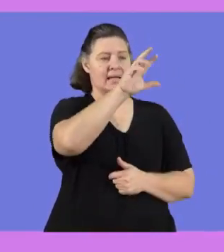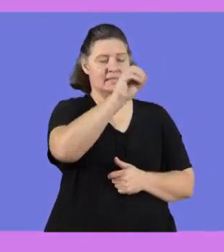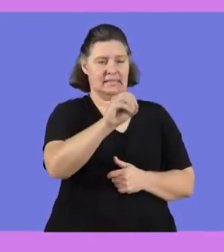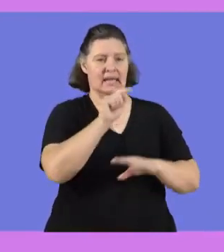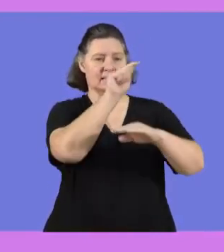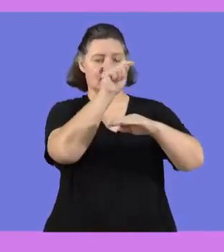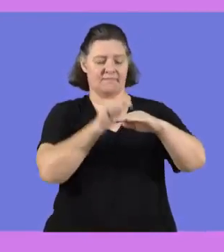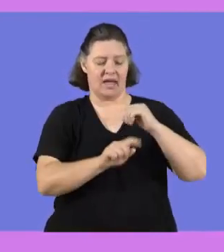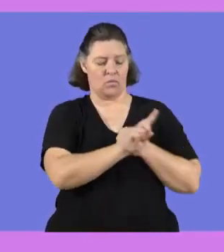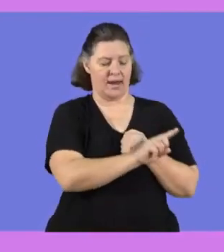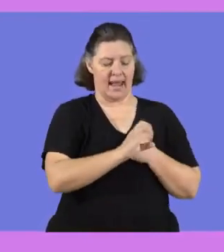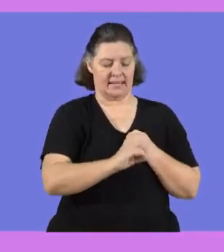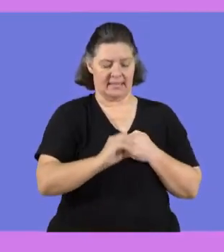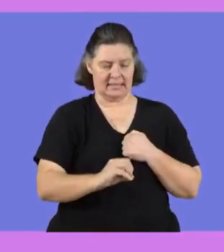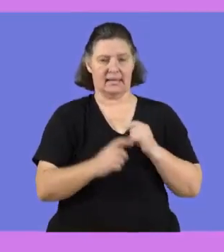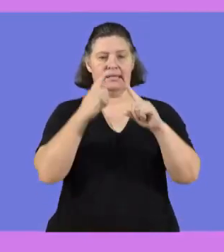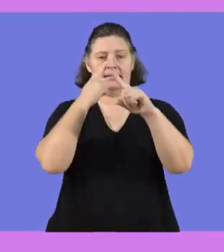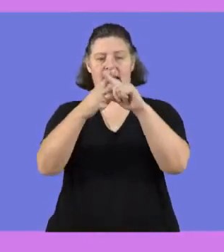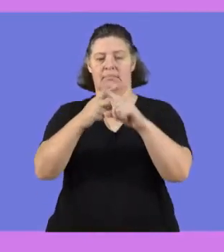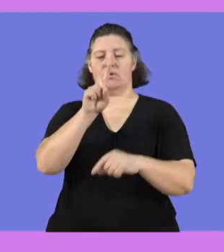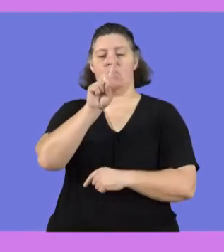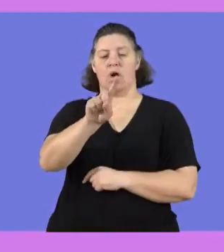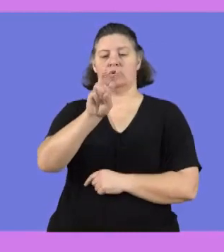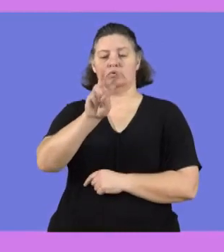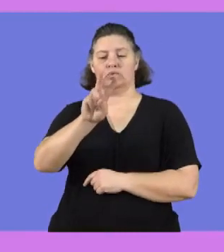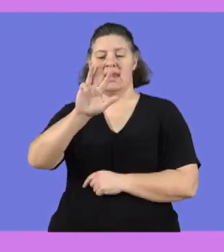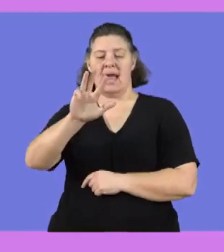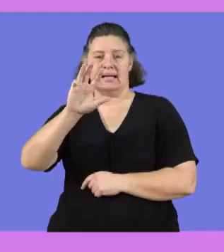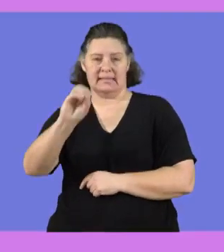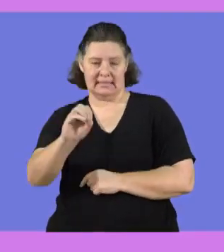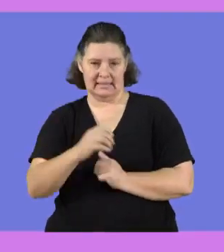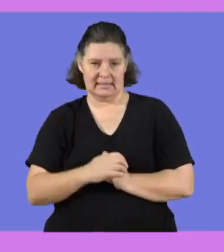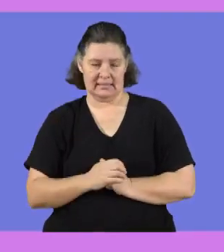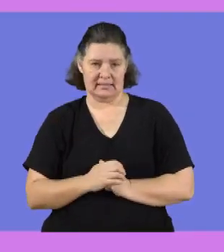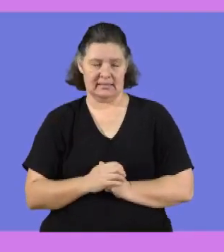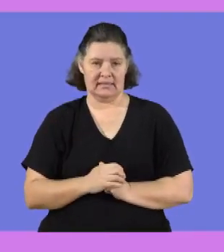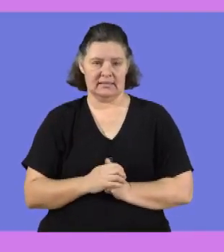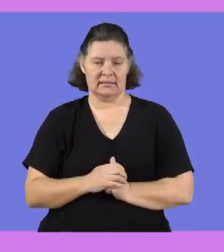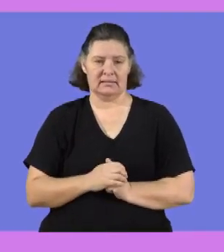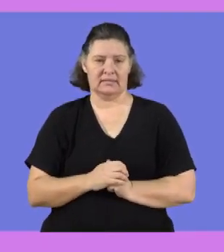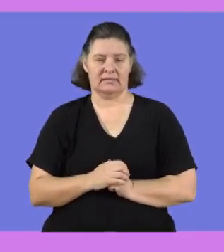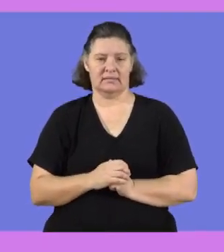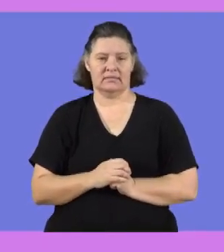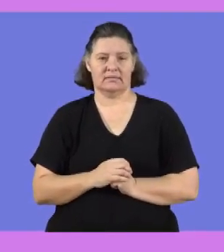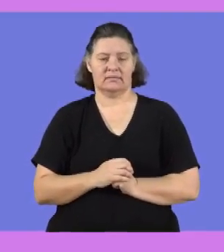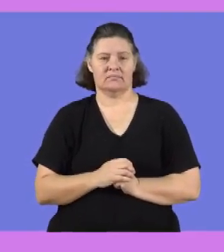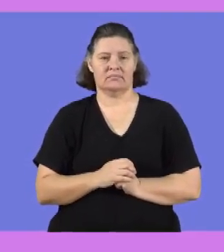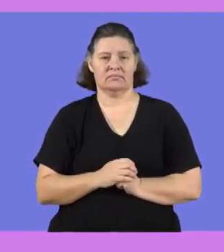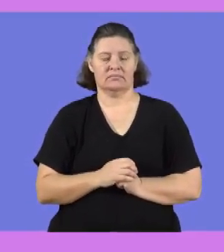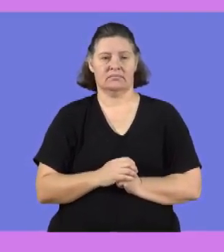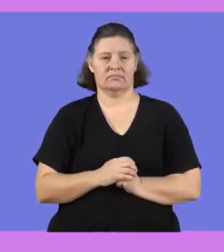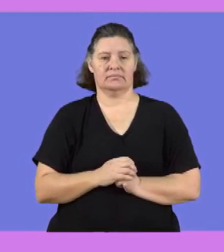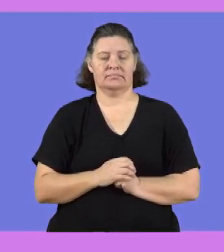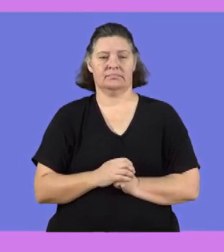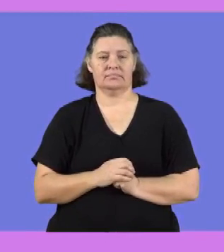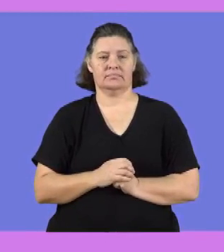1,290. Let us press together. 80 divided by 100, and then we multiply this